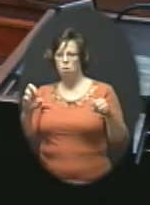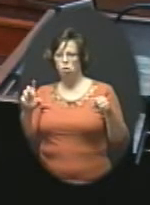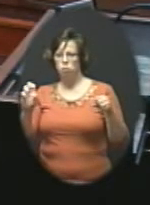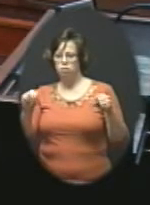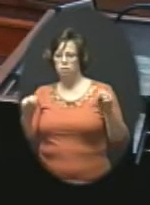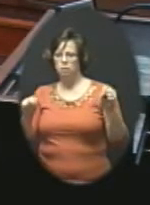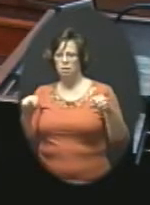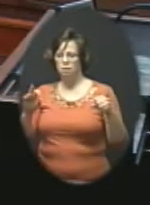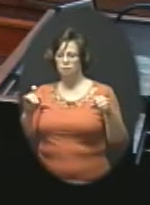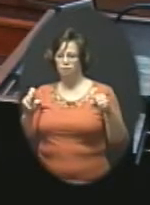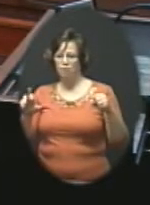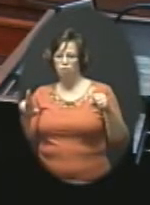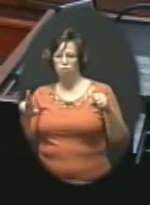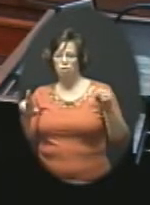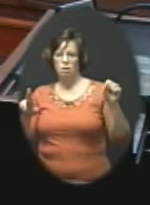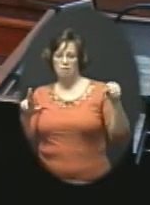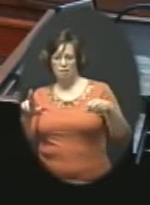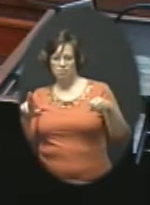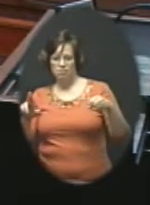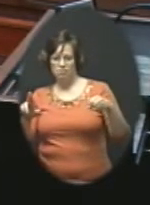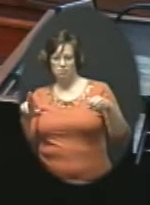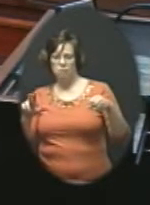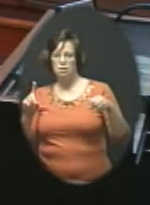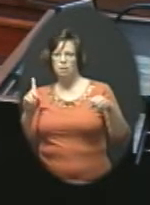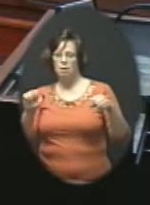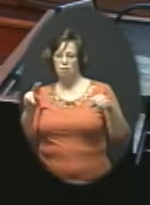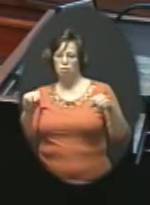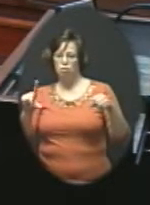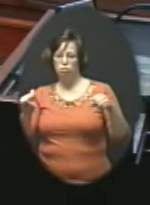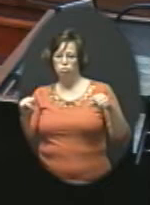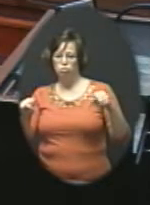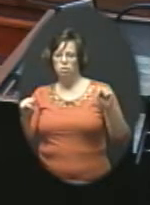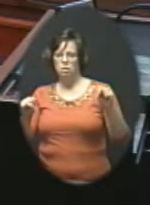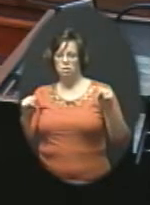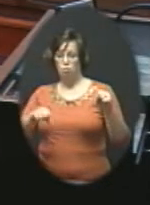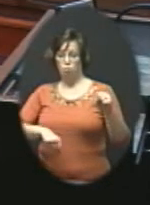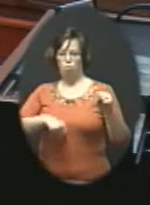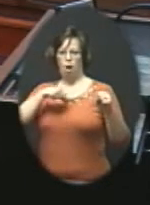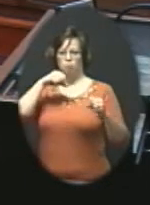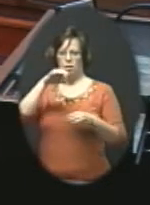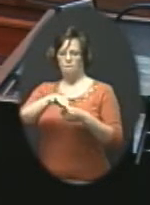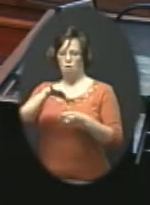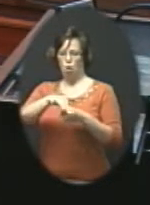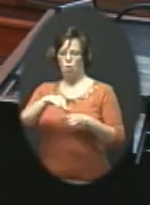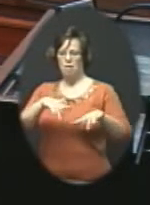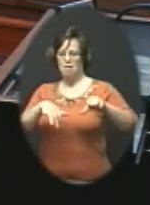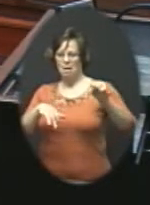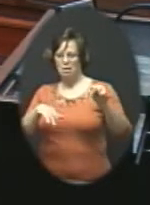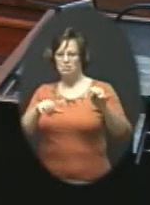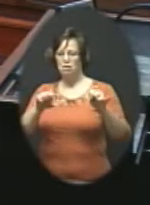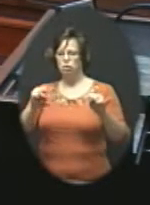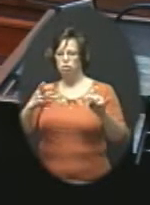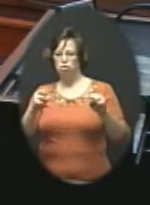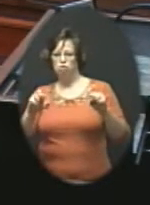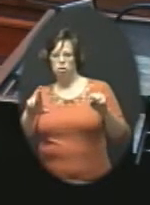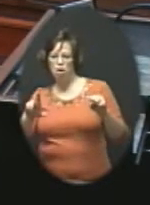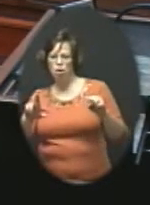Yes. Mrs. Felter? Yes. Dr. Daniels? I proudly vote yes. Mr. Scheer? Yes.